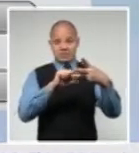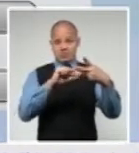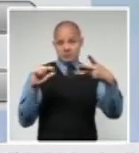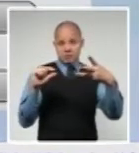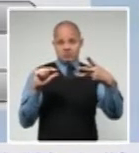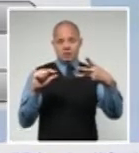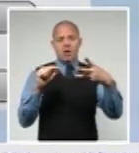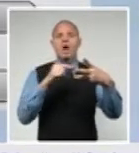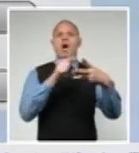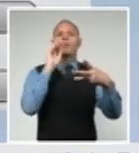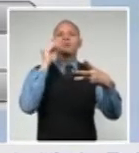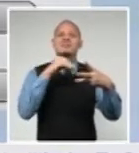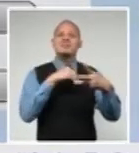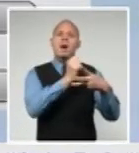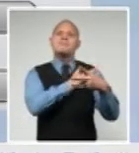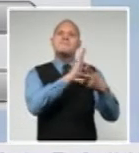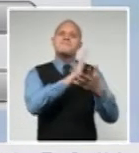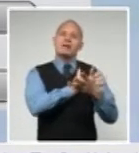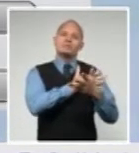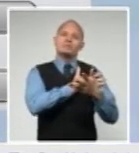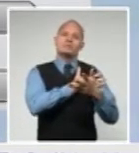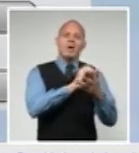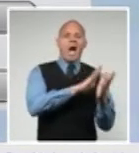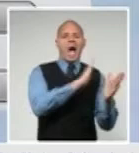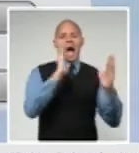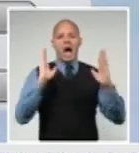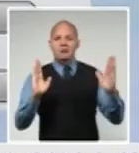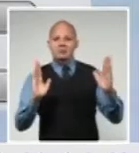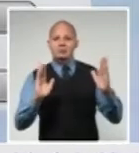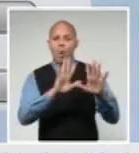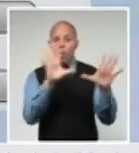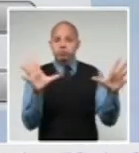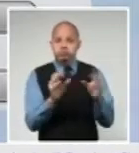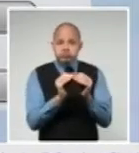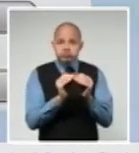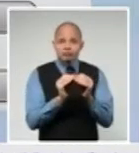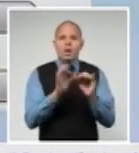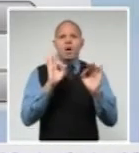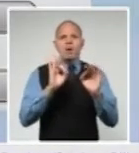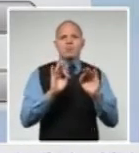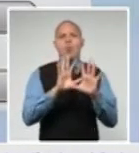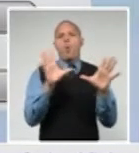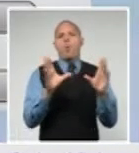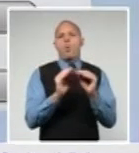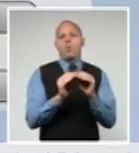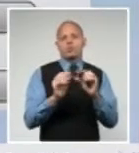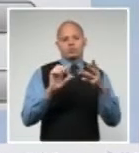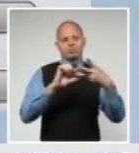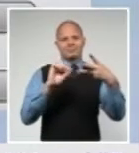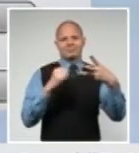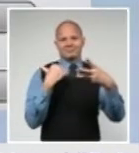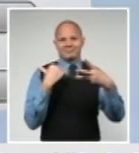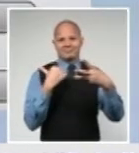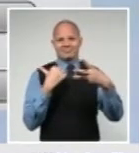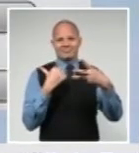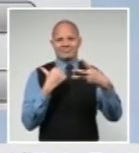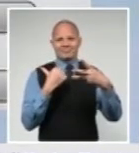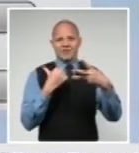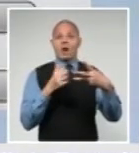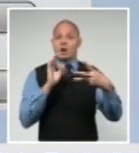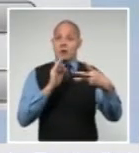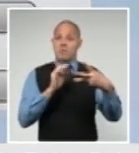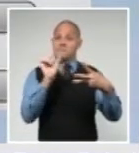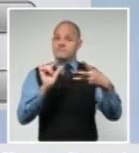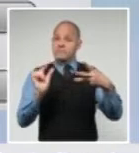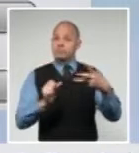5,670, or the 0.91% of people, have been diagnosed with the virus. Samples from all of the